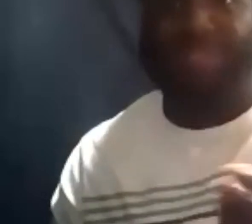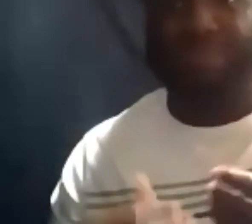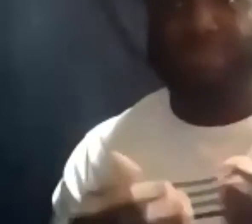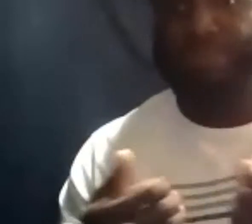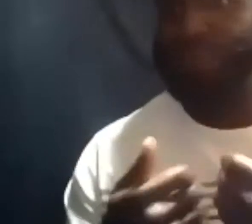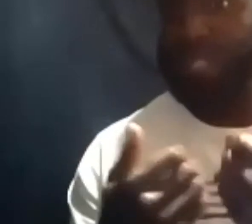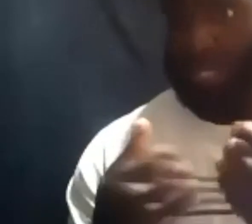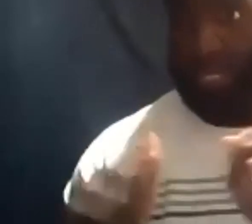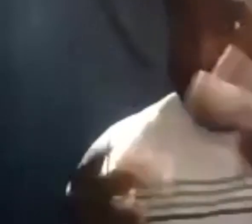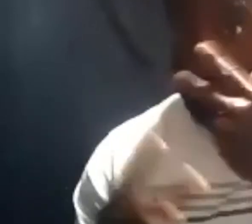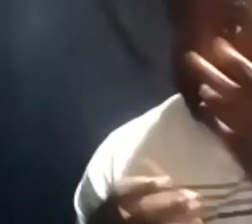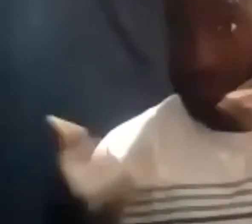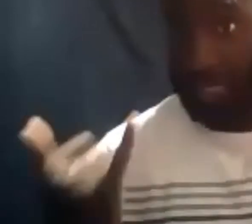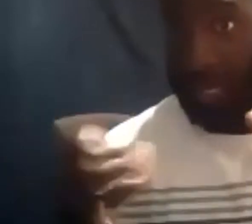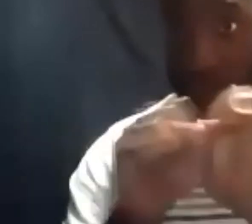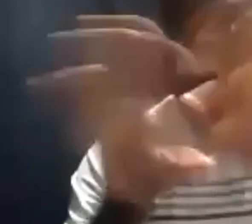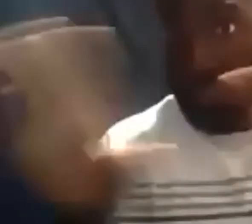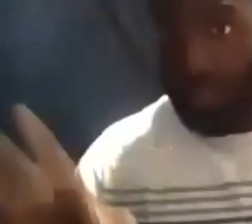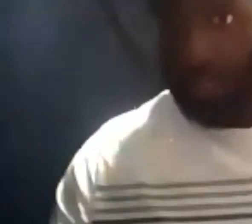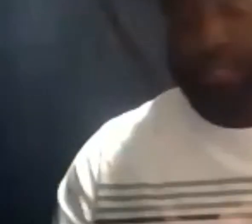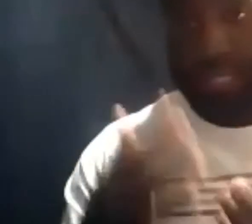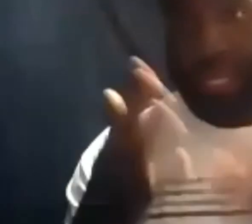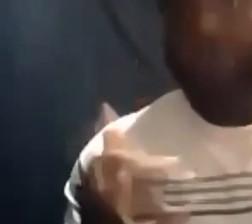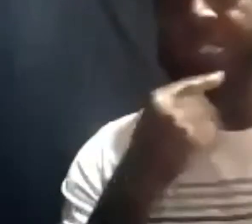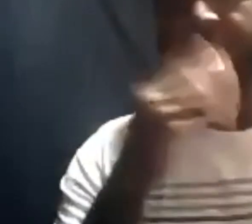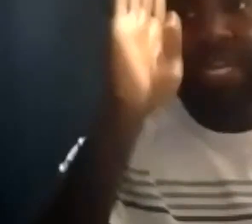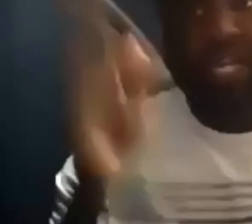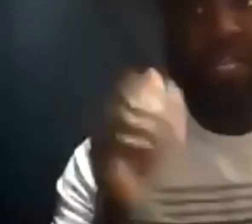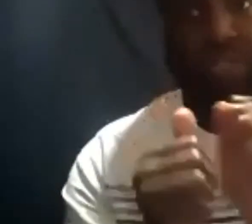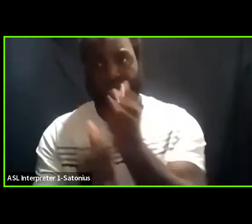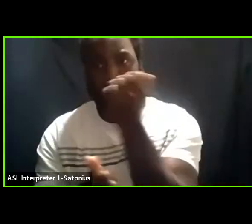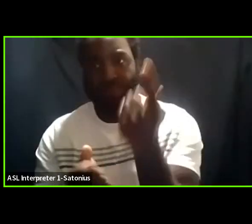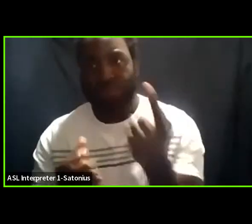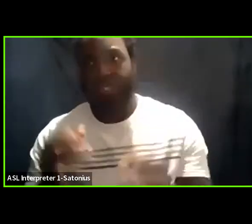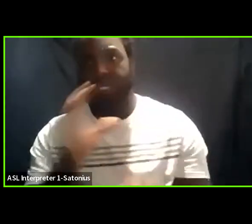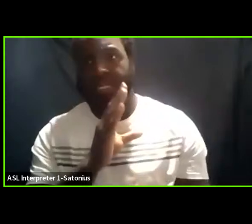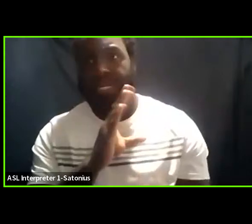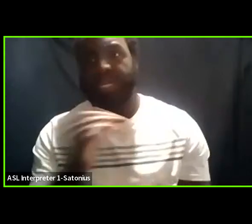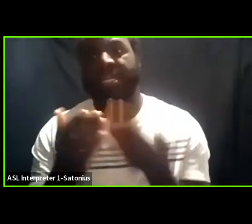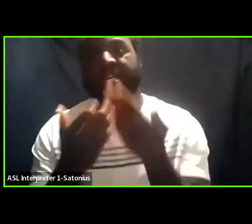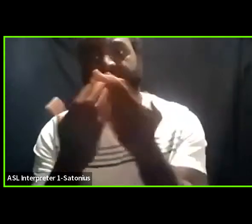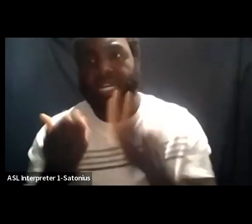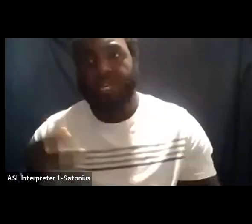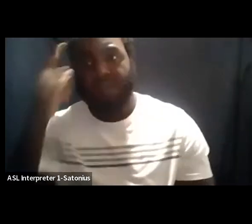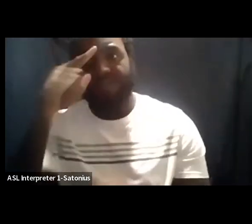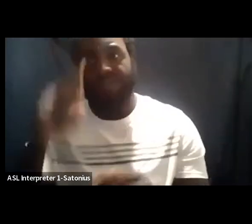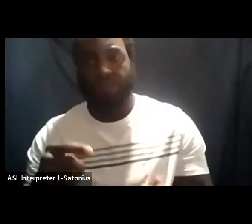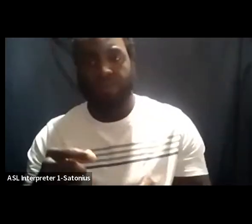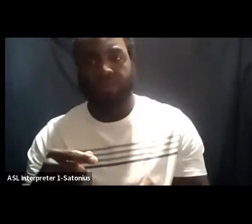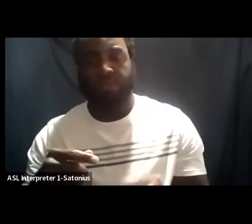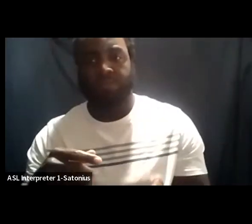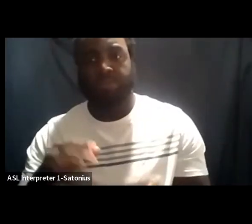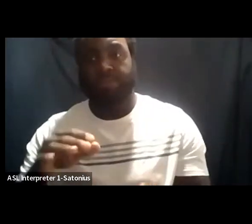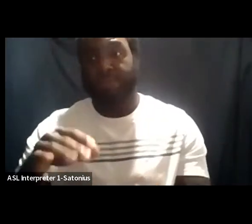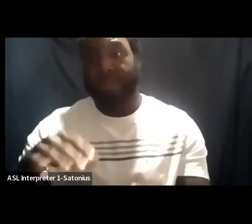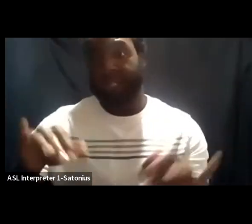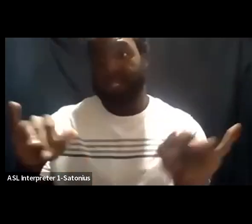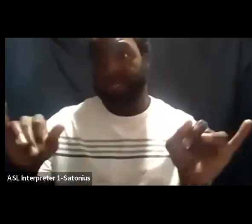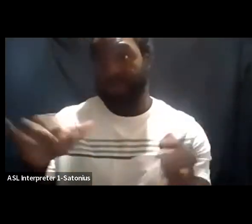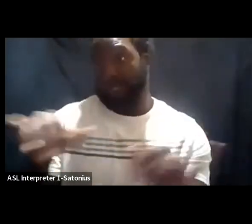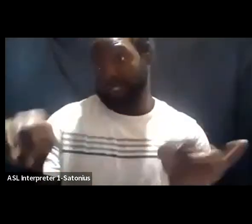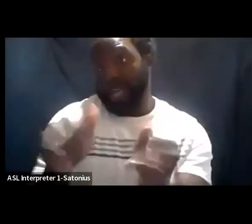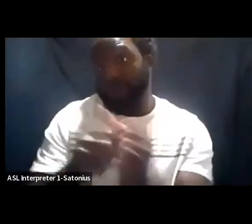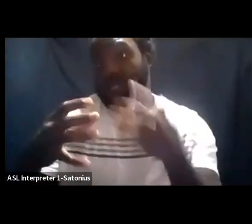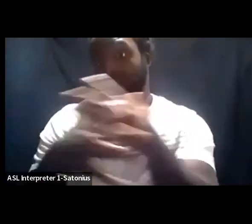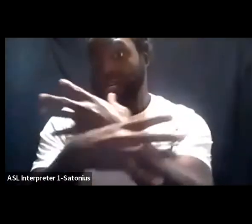you go. Okay. So I just wanted to say hello to everyone and thank DCP for the same as Manhattan Borough President Levine has